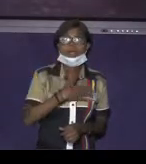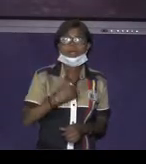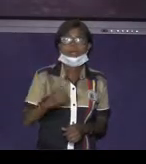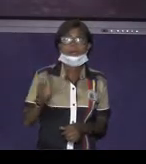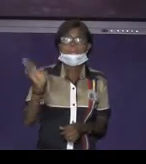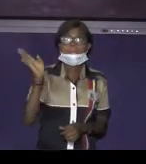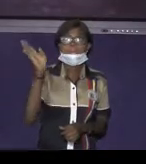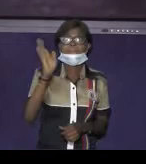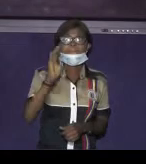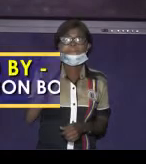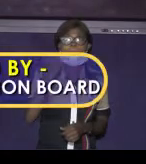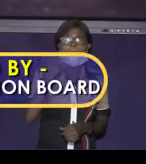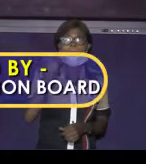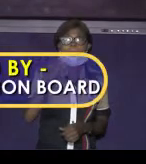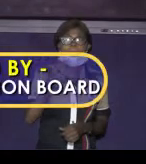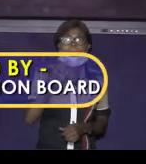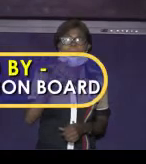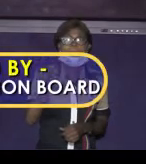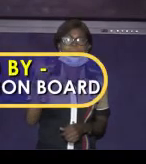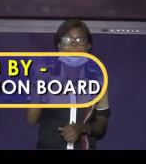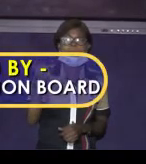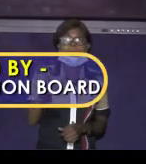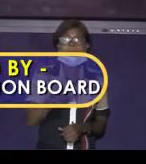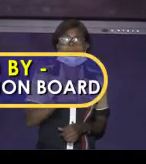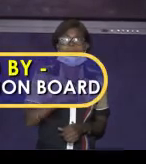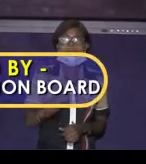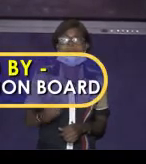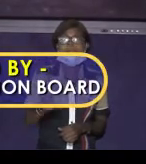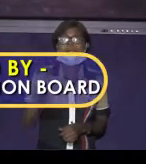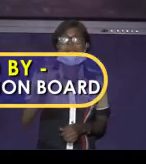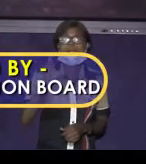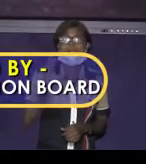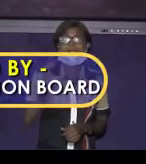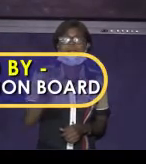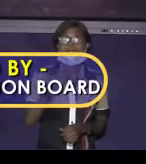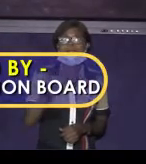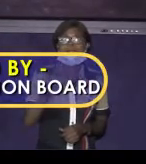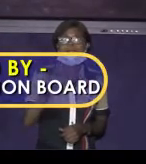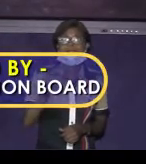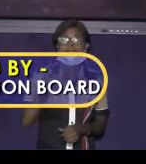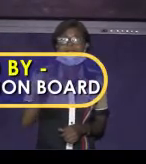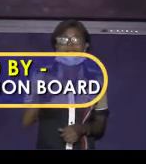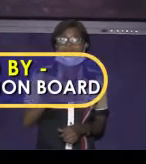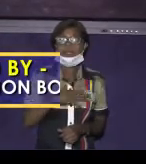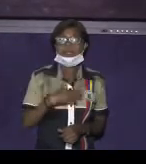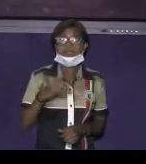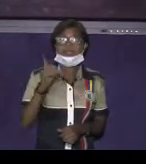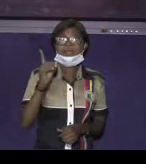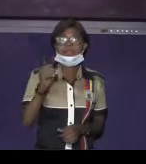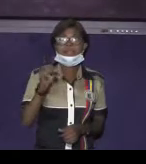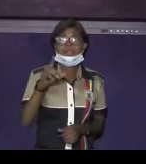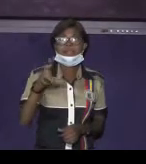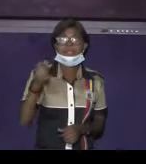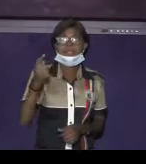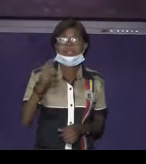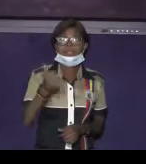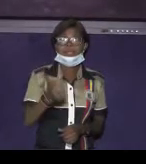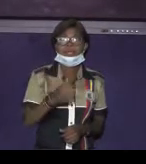Bayelsa, Cross River, Delta, Edo,